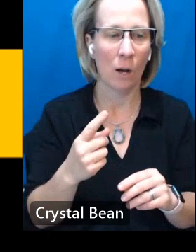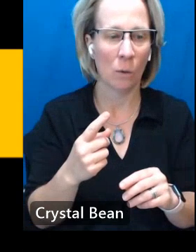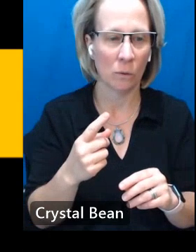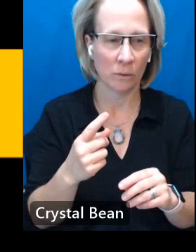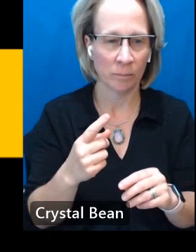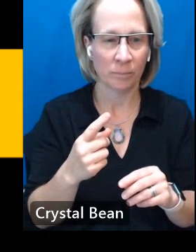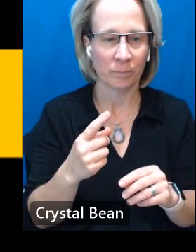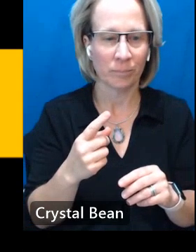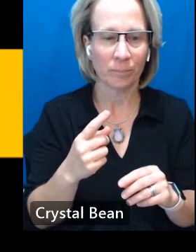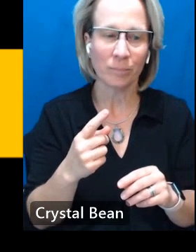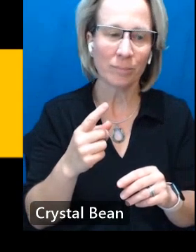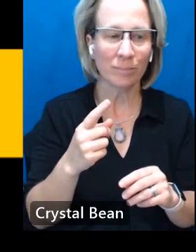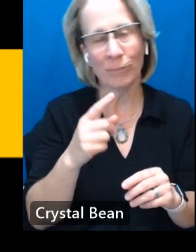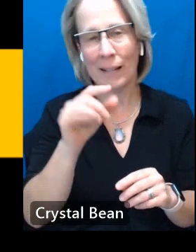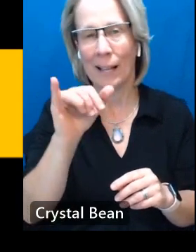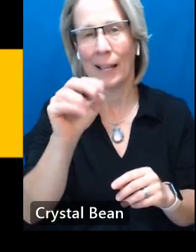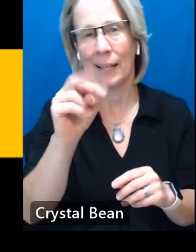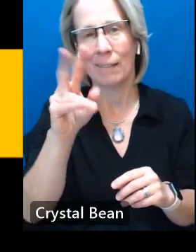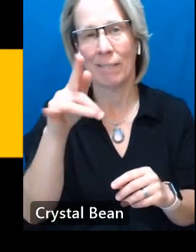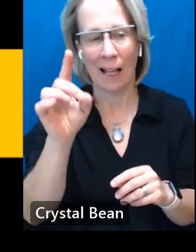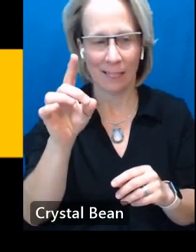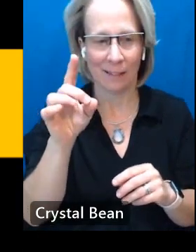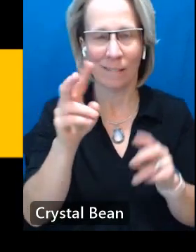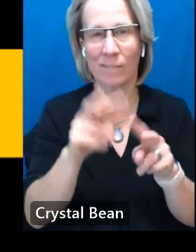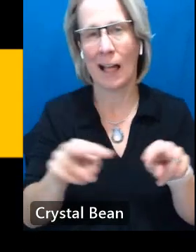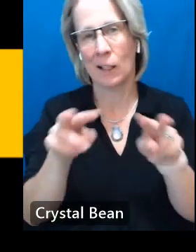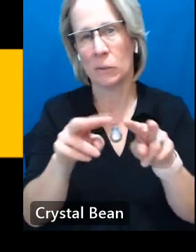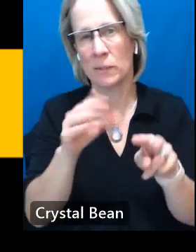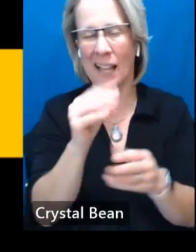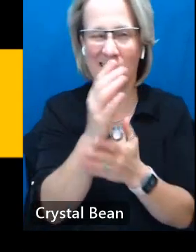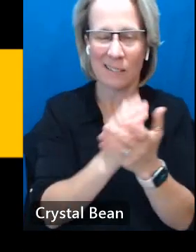into. Also, some of these are referenced on that